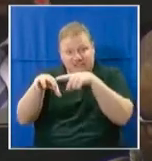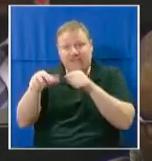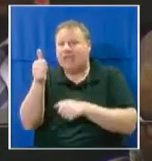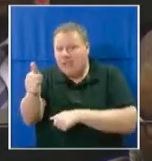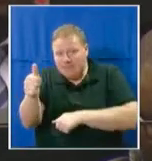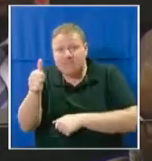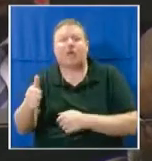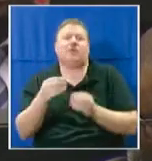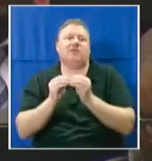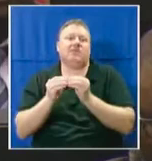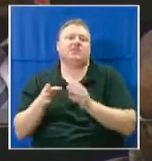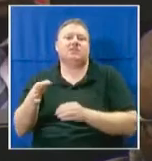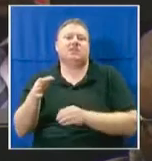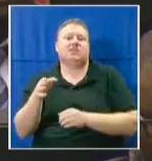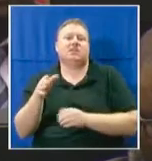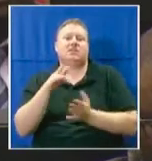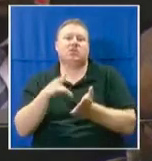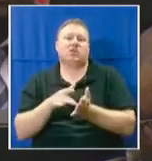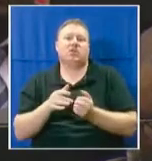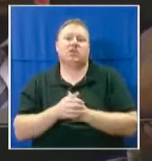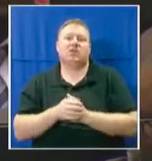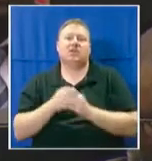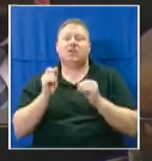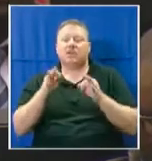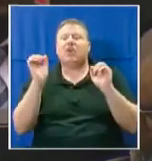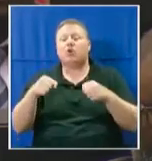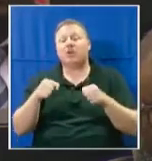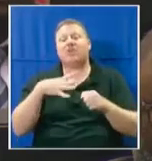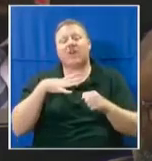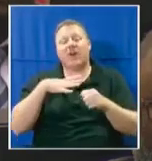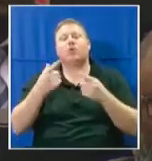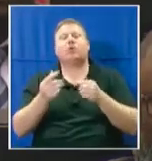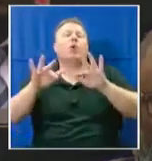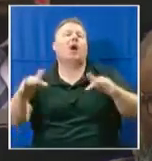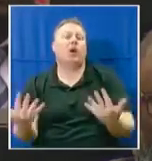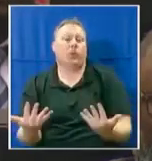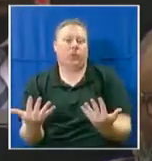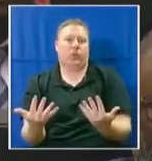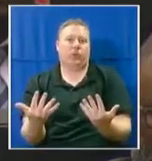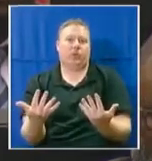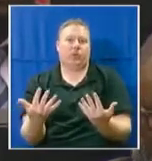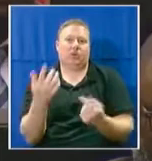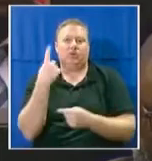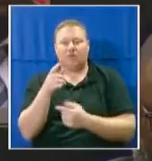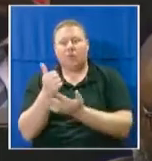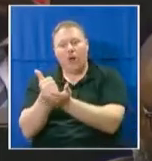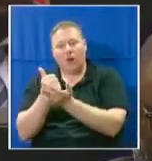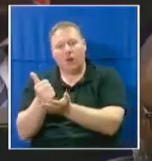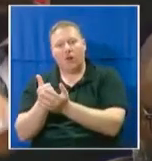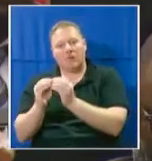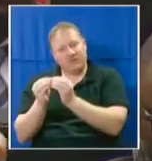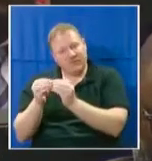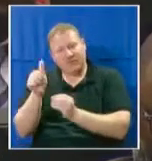one can give them additional funds. And if you agree with that, then how do we do that to improve get the houses in order? I